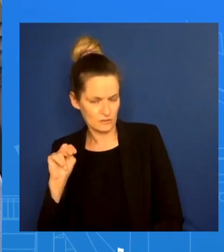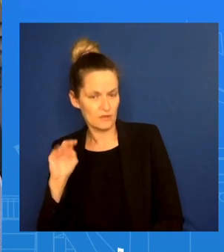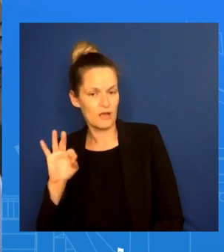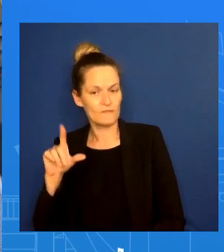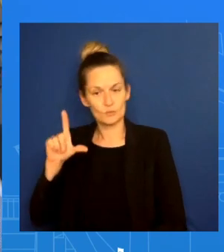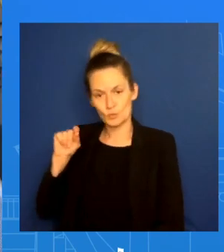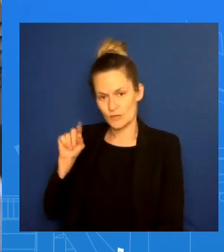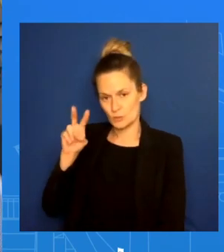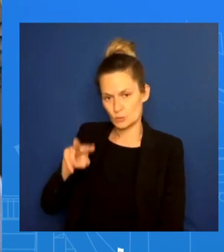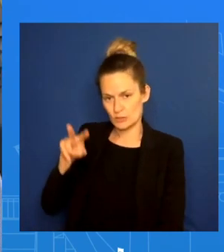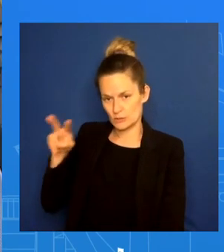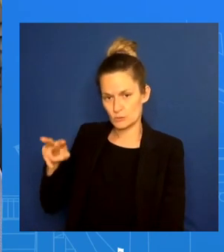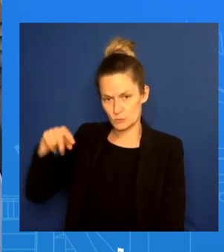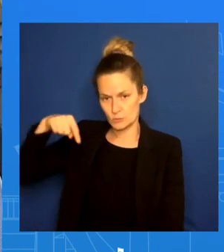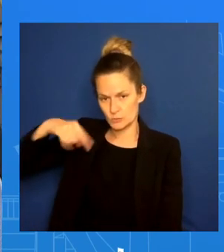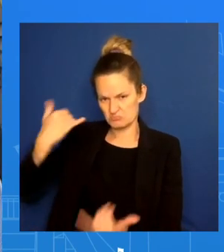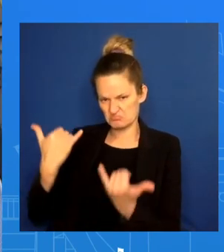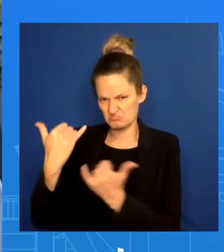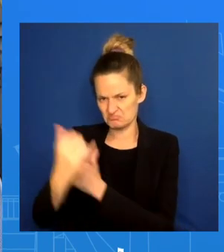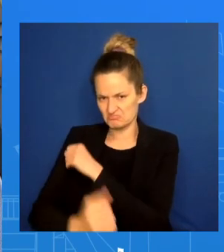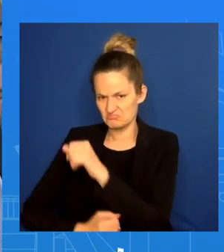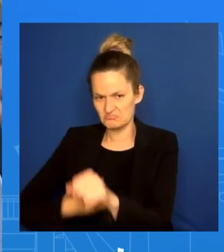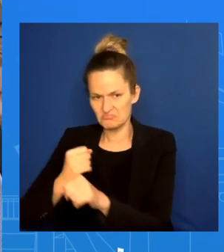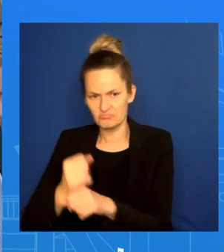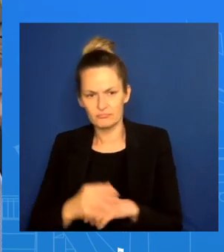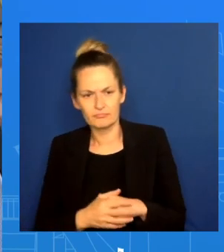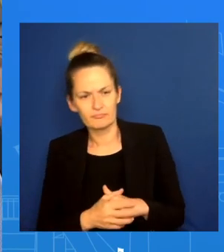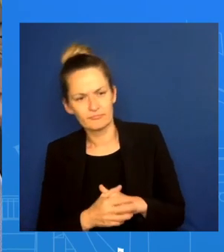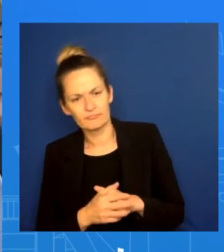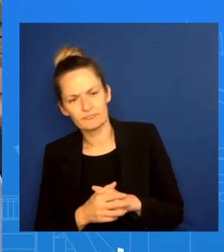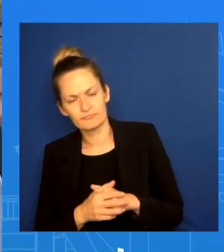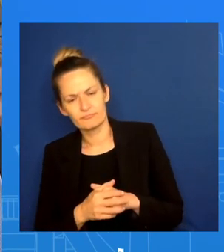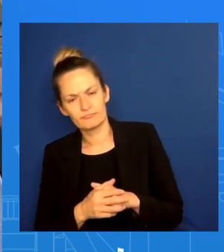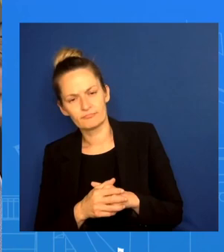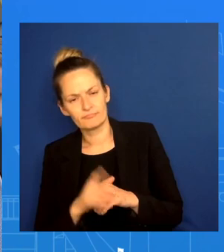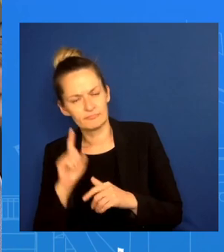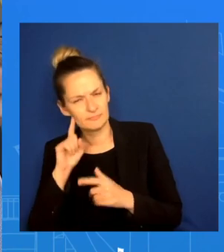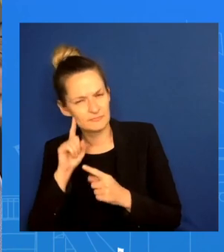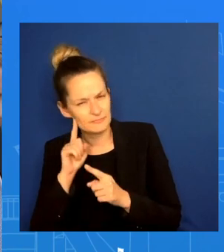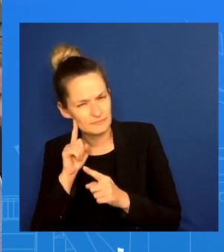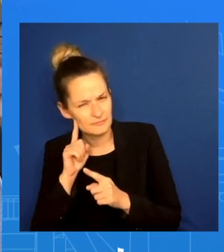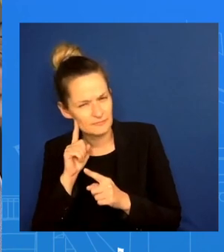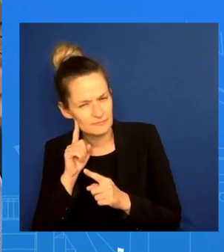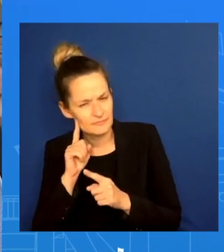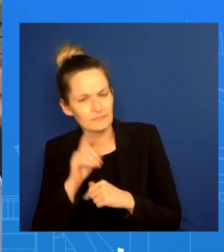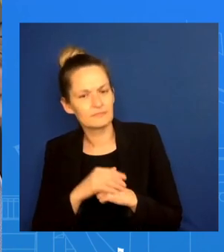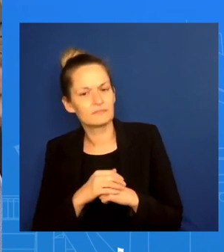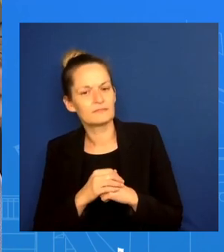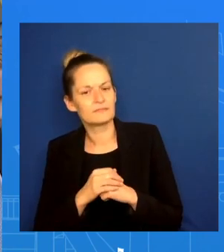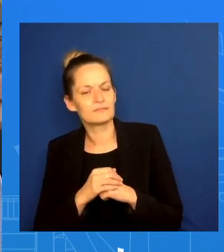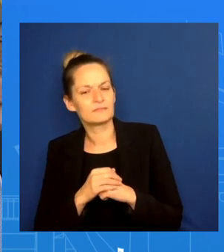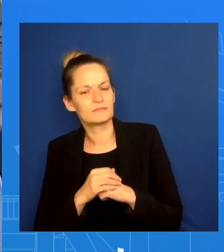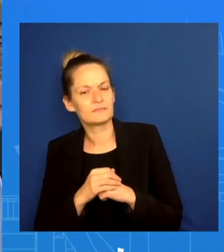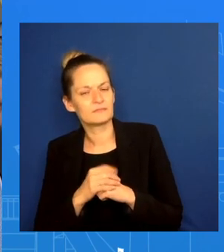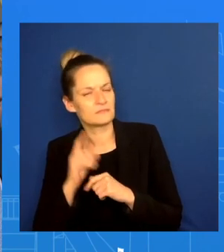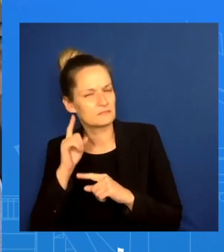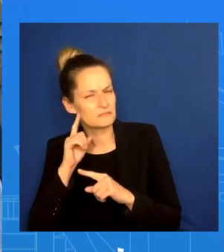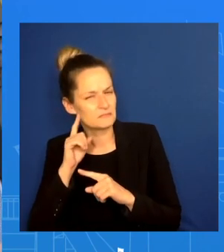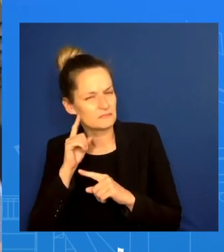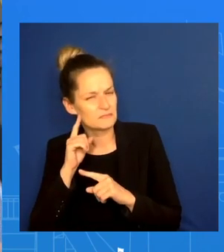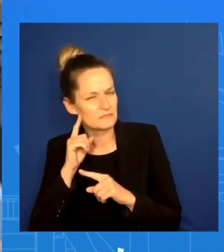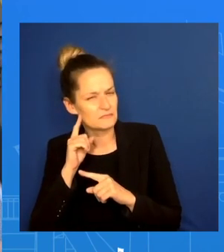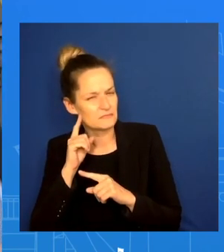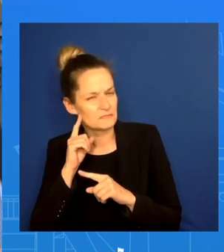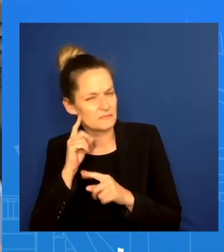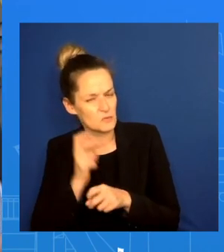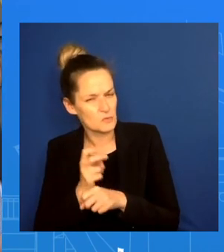full details, looks a lot like something that might raise hopes of a reconciliation deal. Do you have any comment from the White House on whether you've been involved in